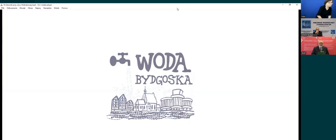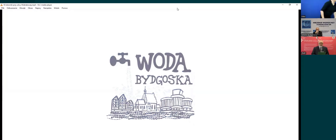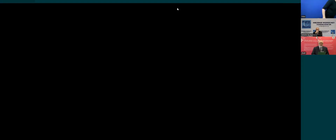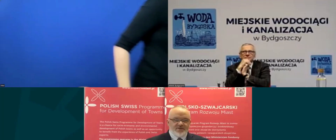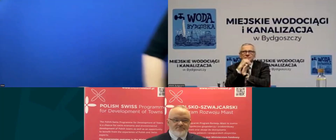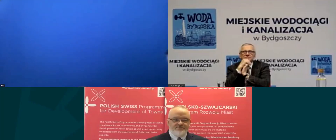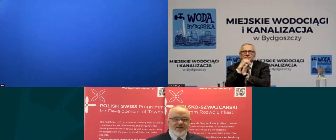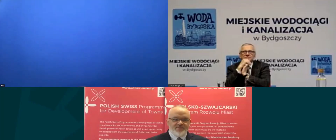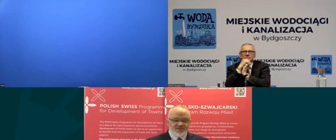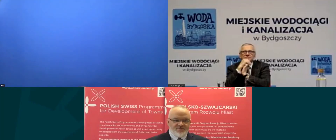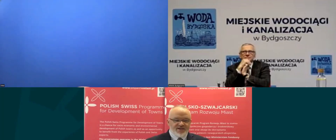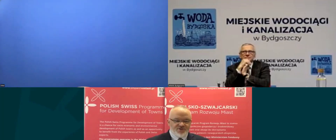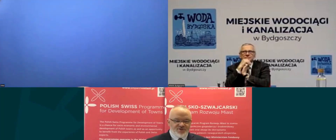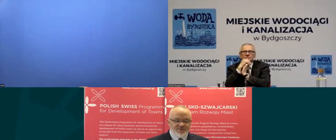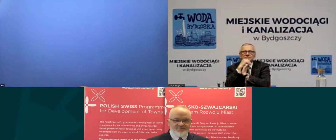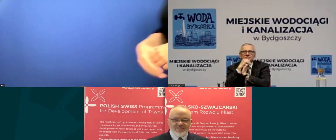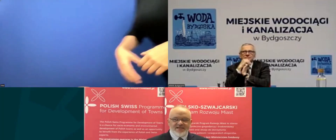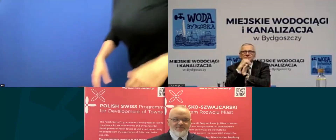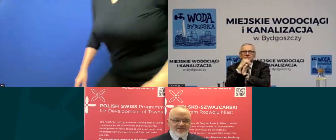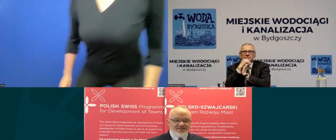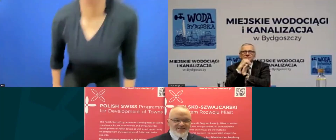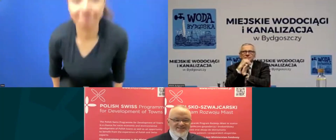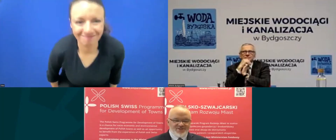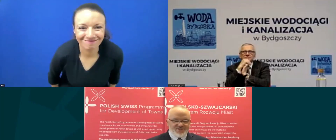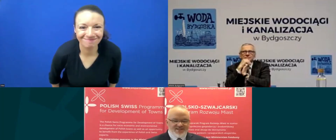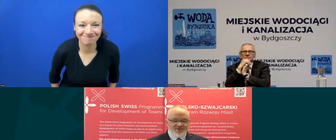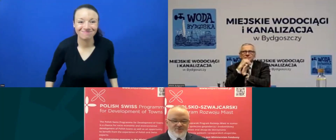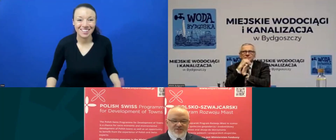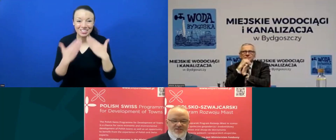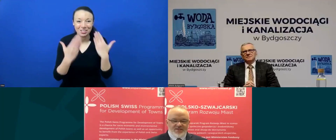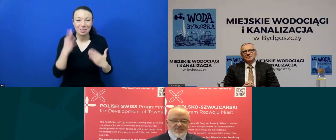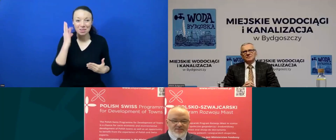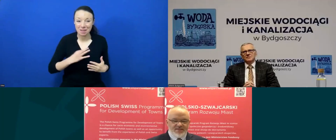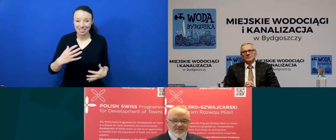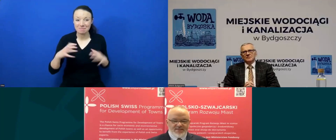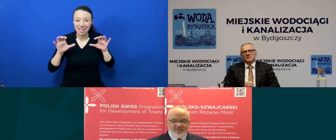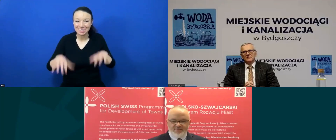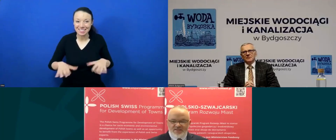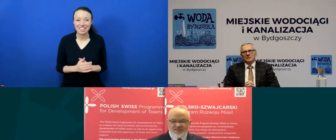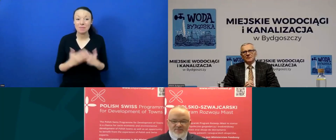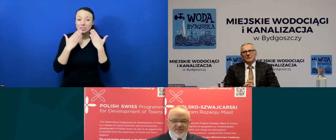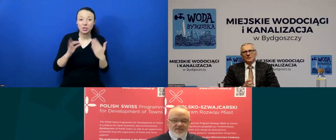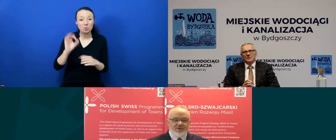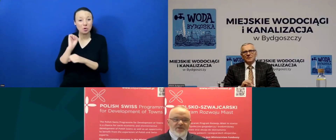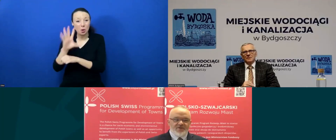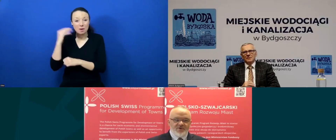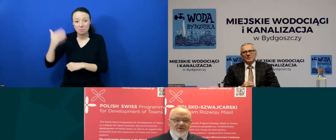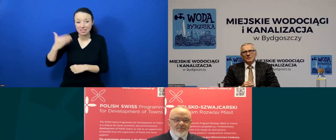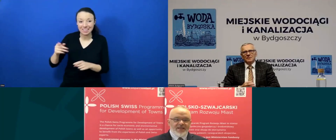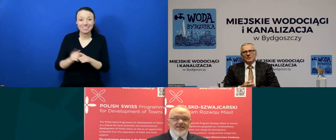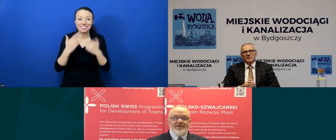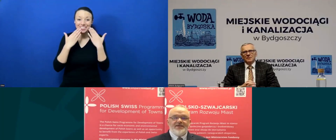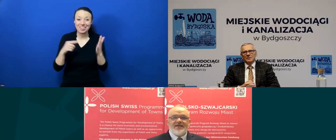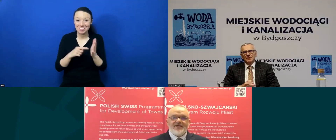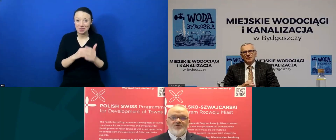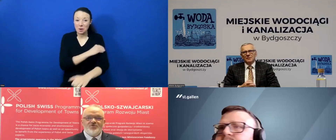poszanowaniem środowiska. Panie prezesie, bardzo dziękujemy za prezentację. Thank you all. Thank for your presentation. Thank for